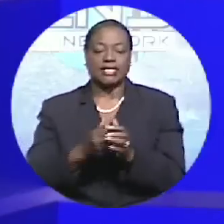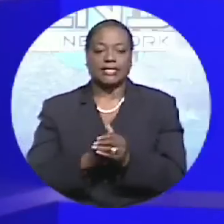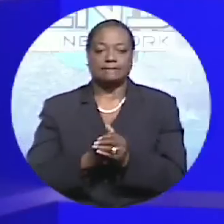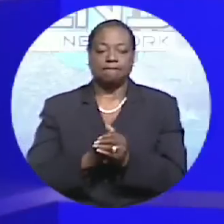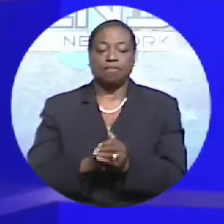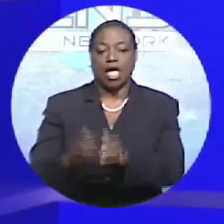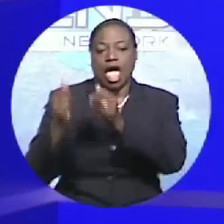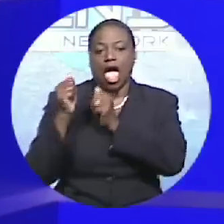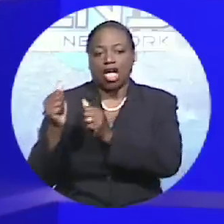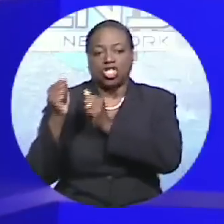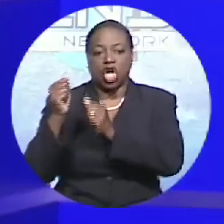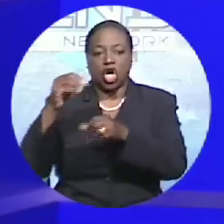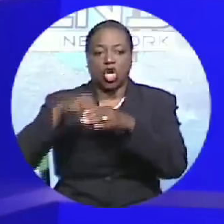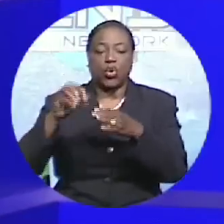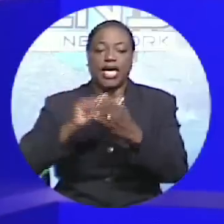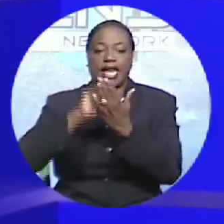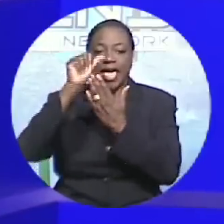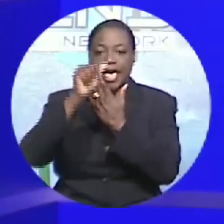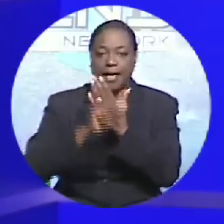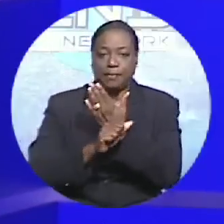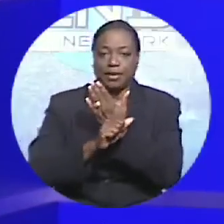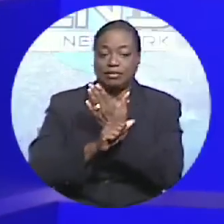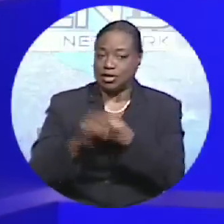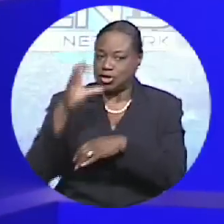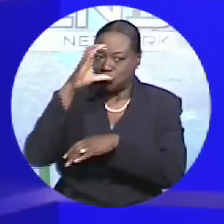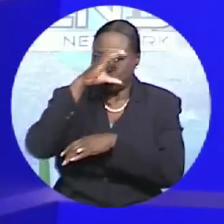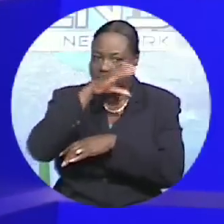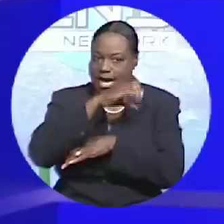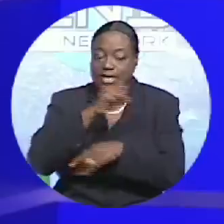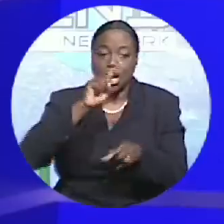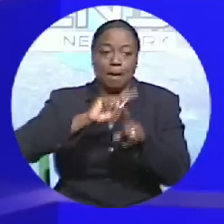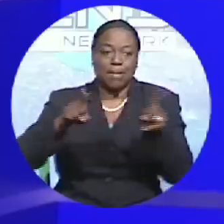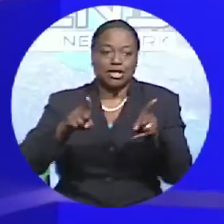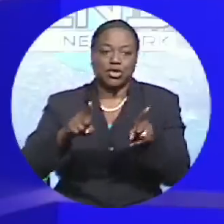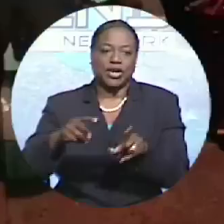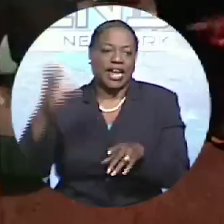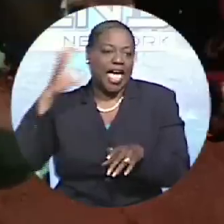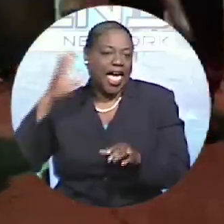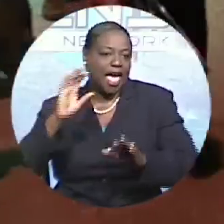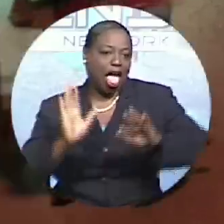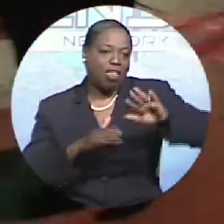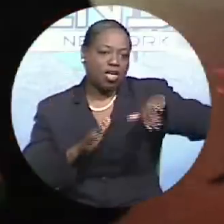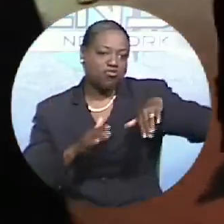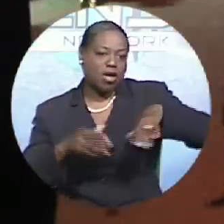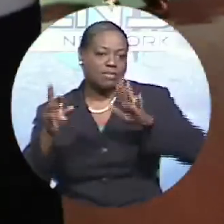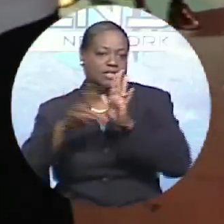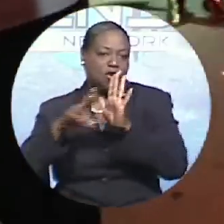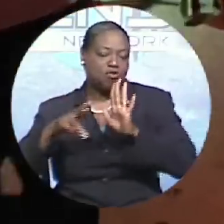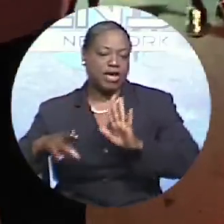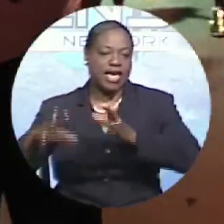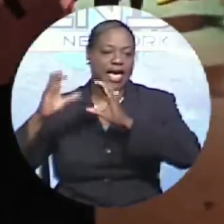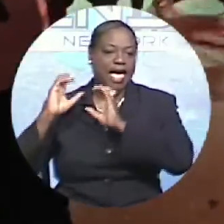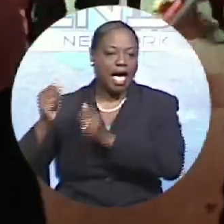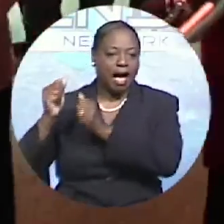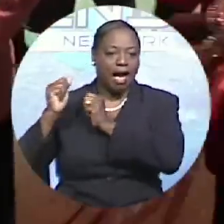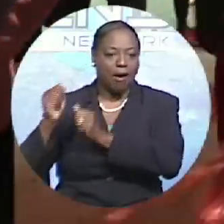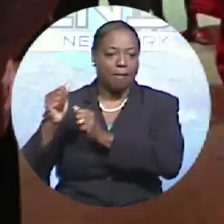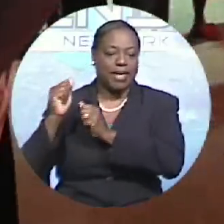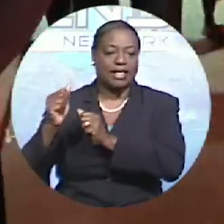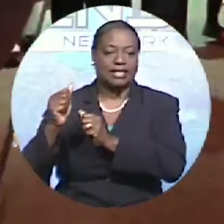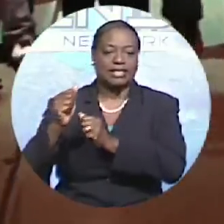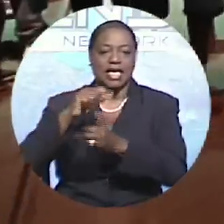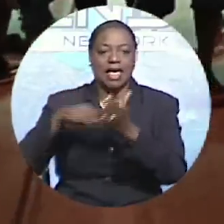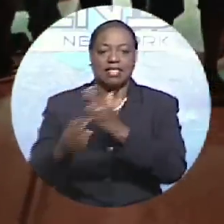And Junkanoo in April. Yes, it's a bit strange, but you could hear the pulsating drums and ringing cowbells this morning for an